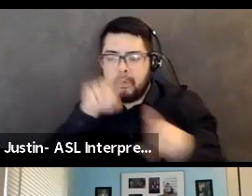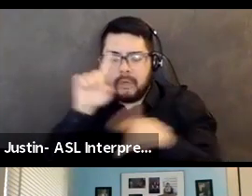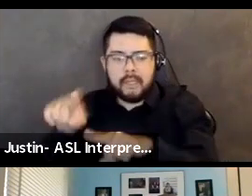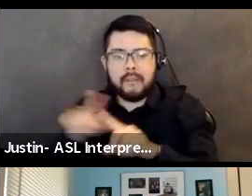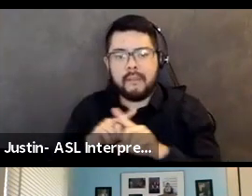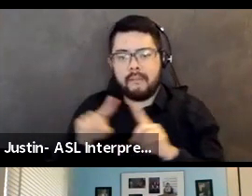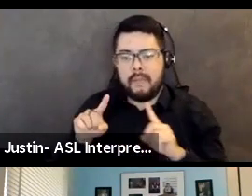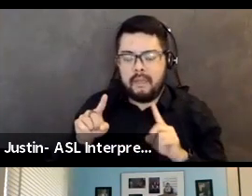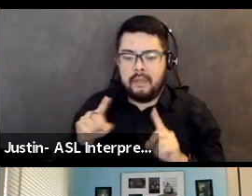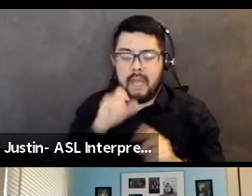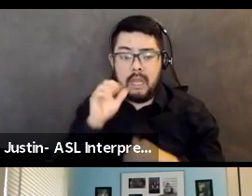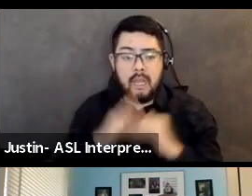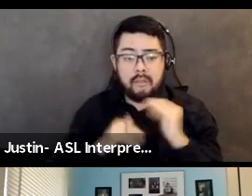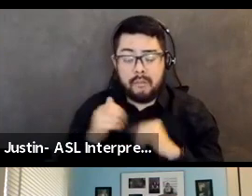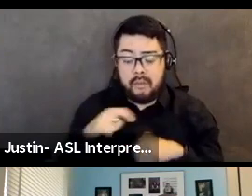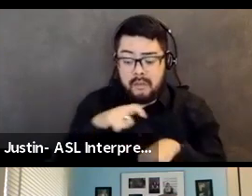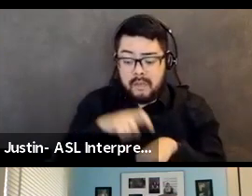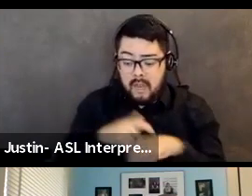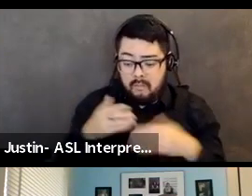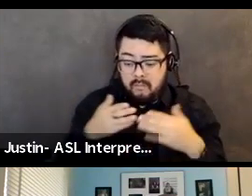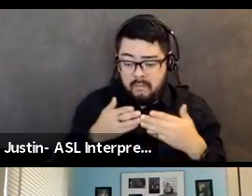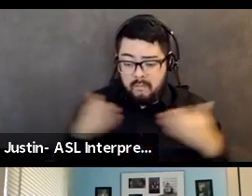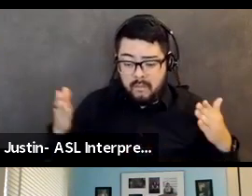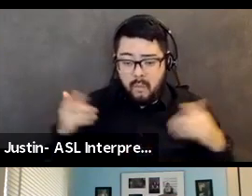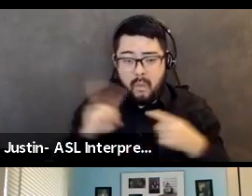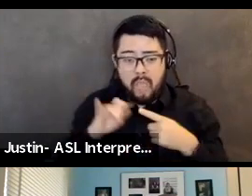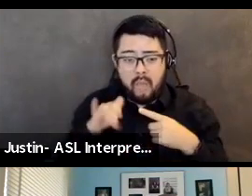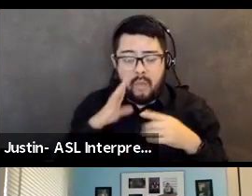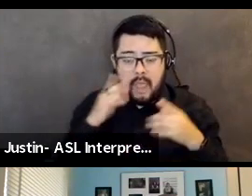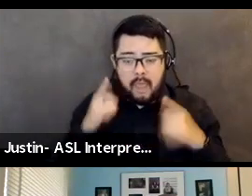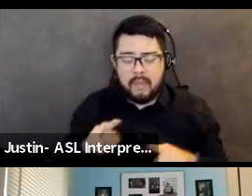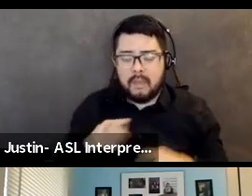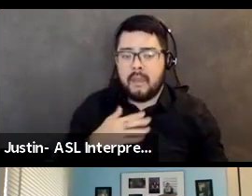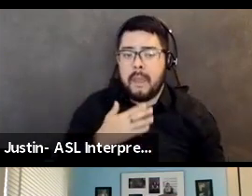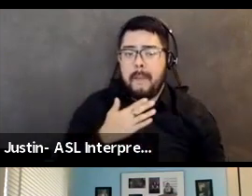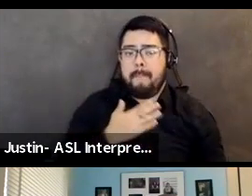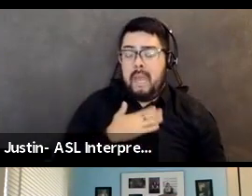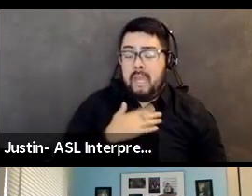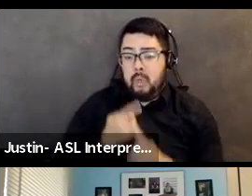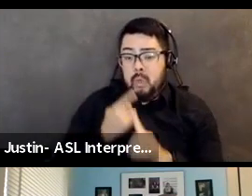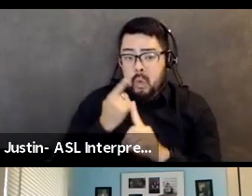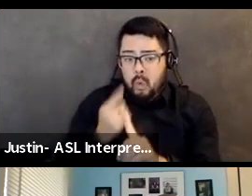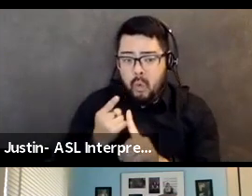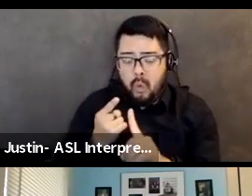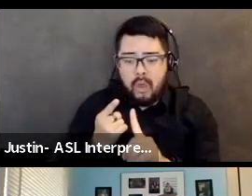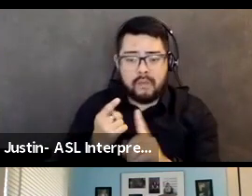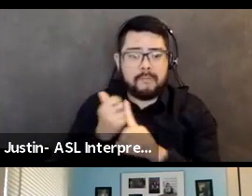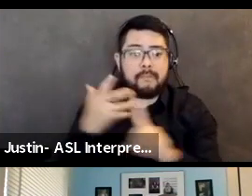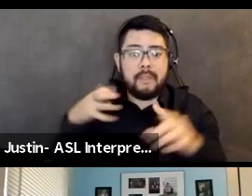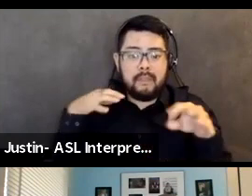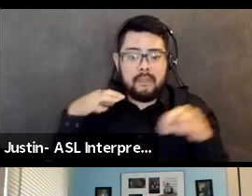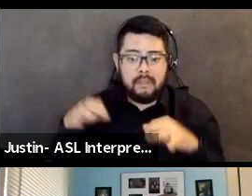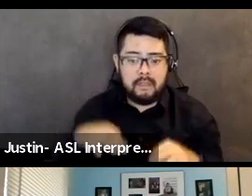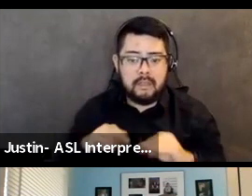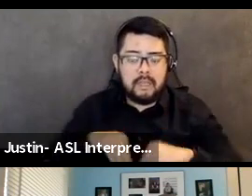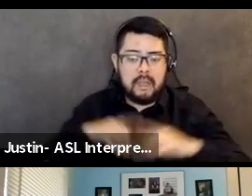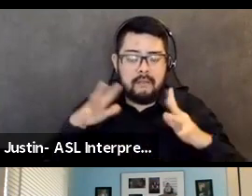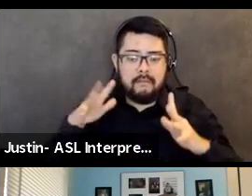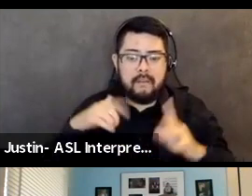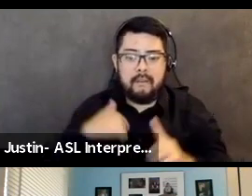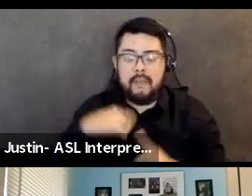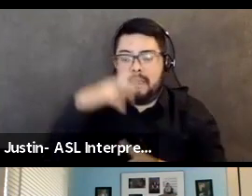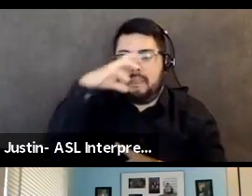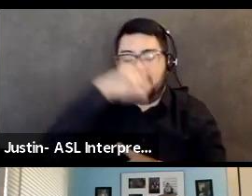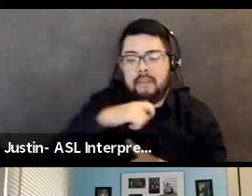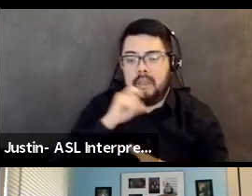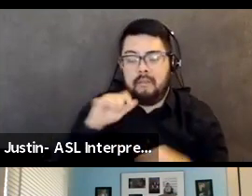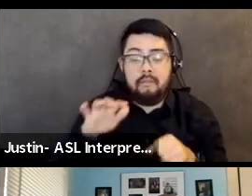timeline my my attempt here is to clarify what we're doing which apparently i've only partially succeeded